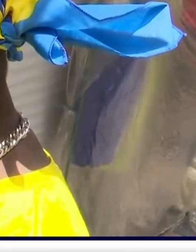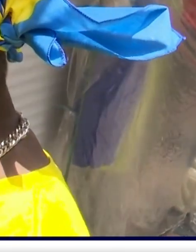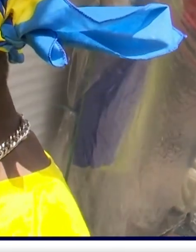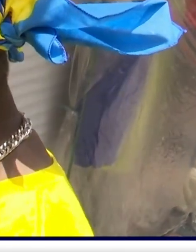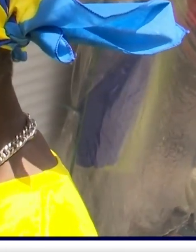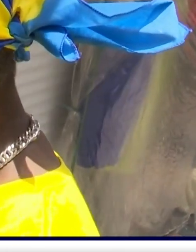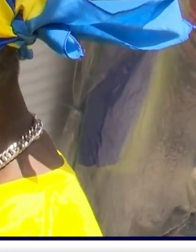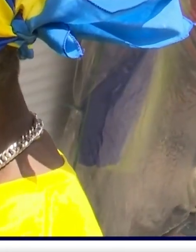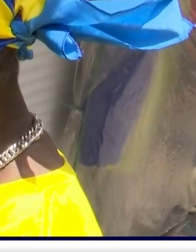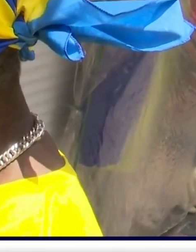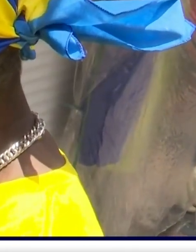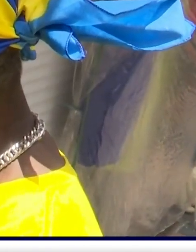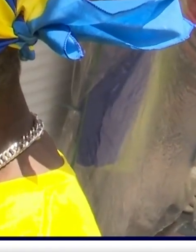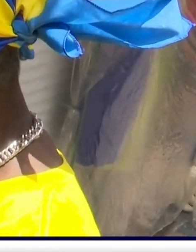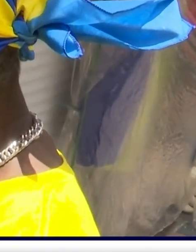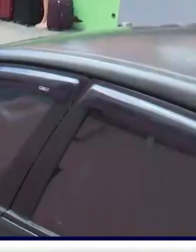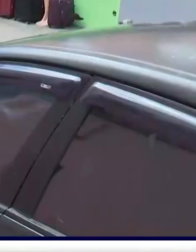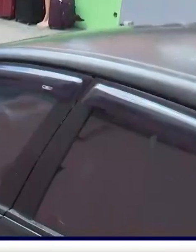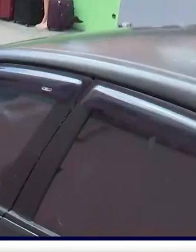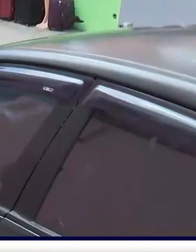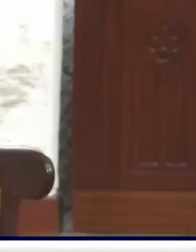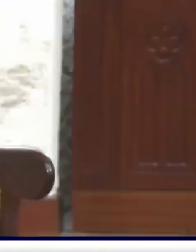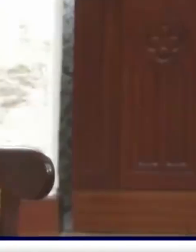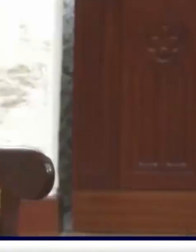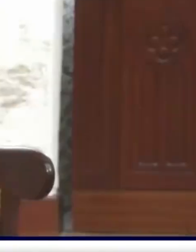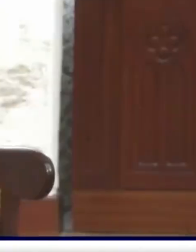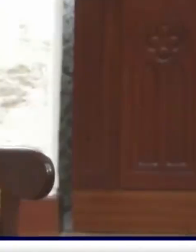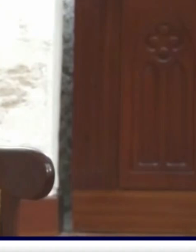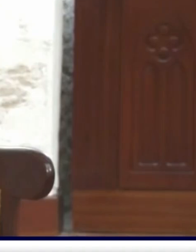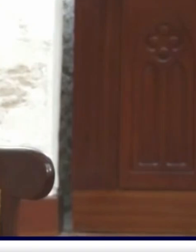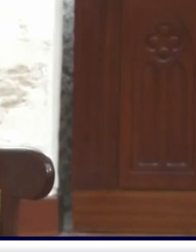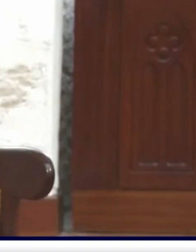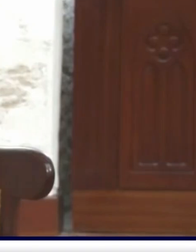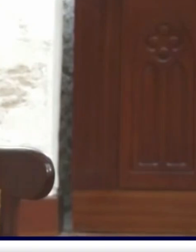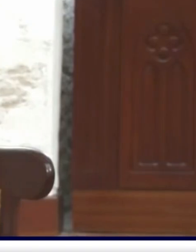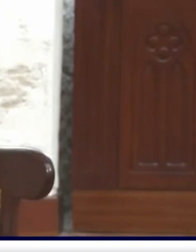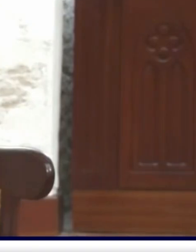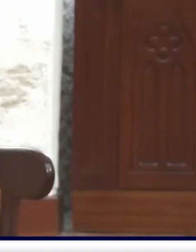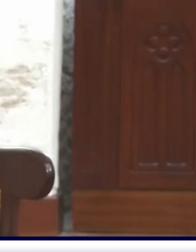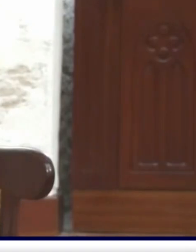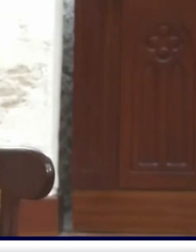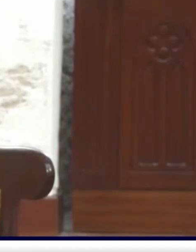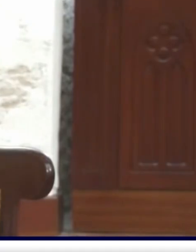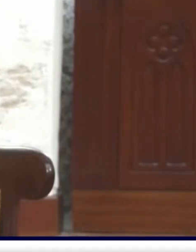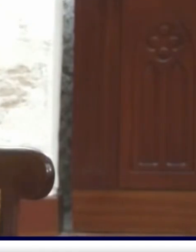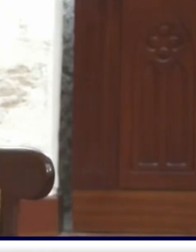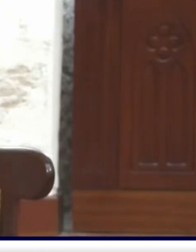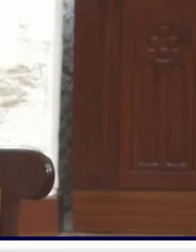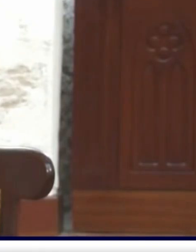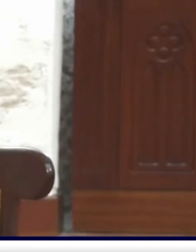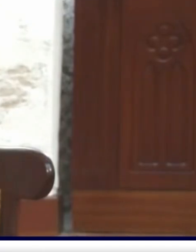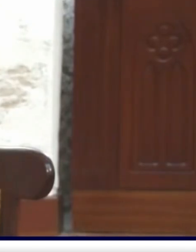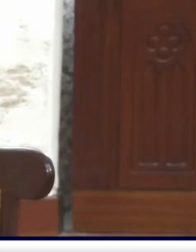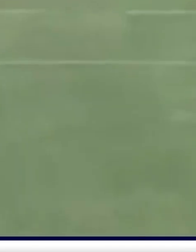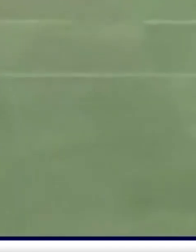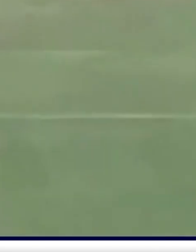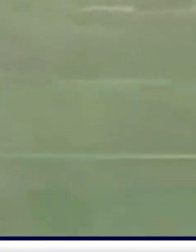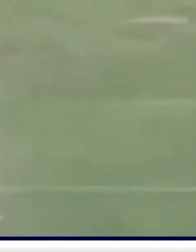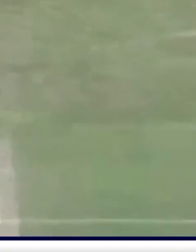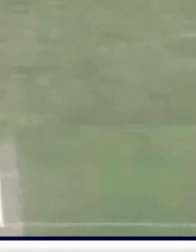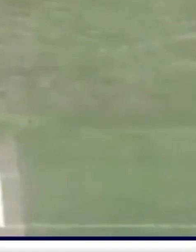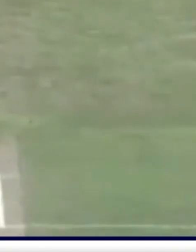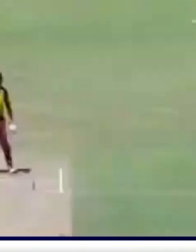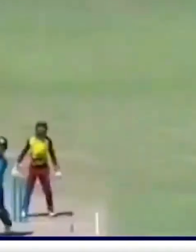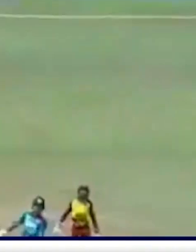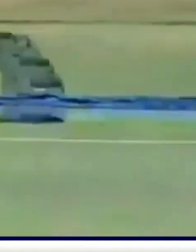blue, yellow and black on Flag Day. Senators have their say on the Child Justice Bill 2024. And in sports, the